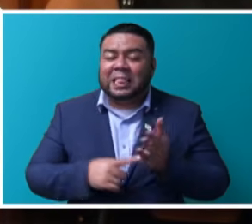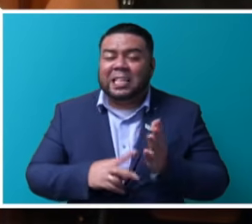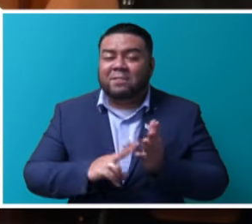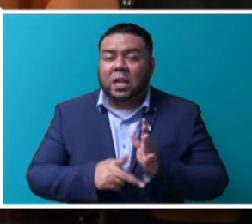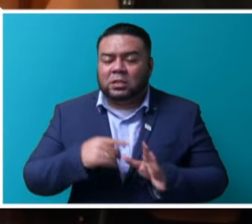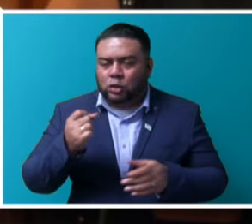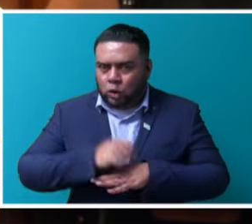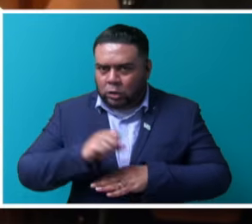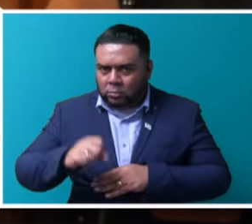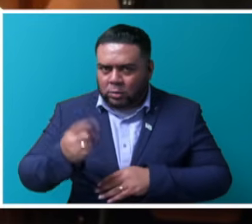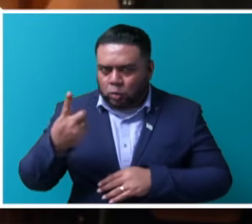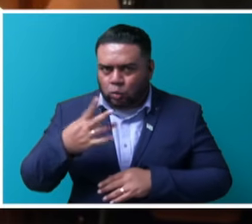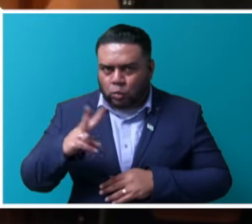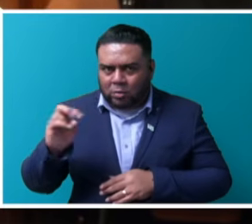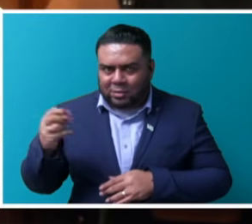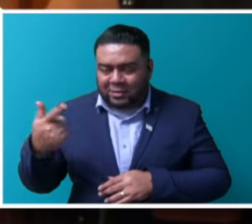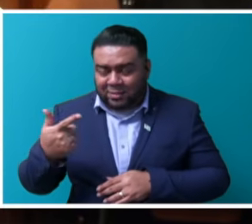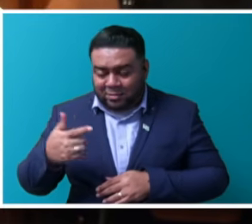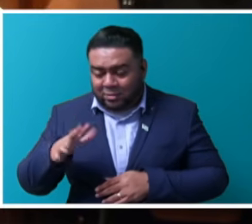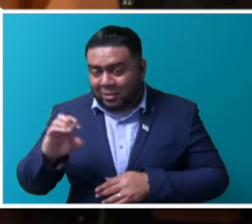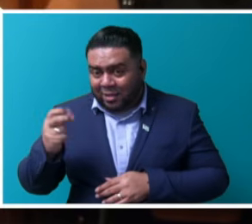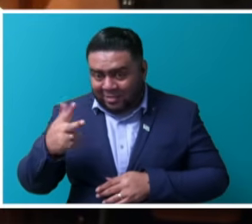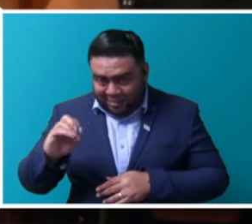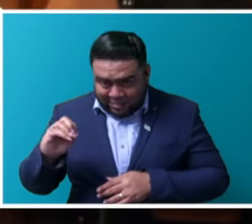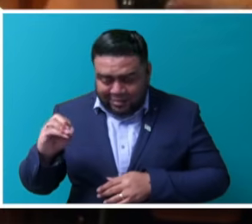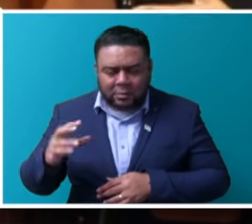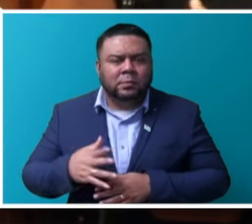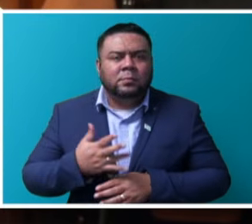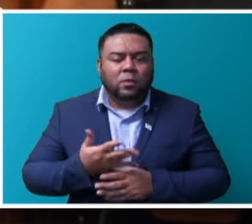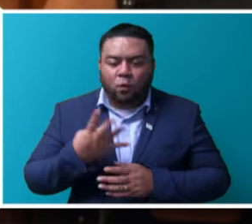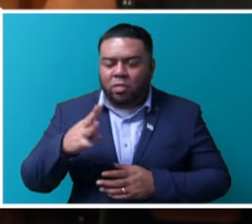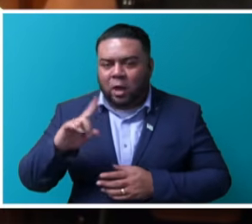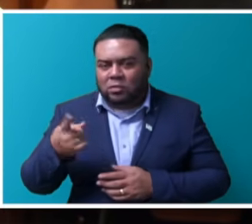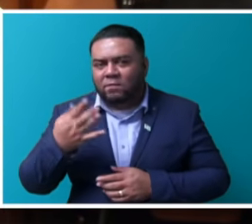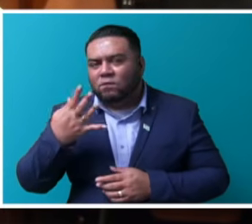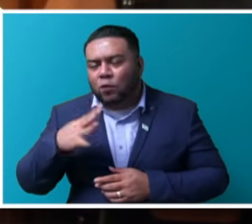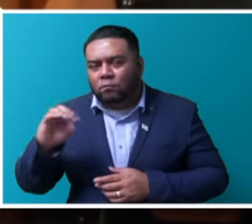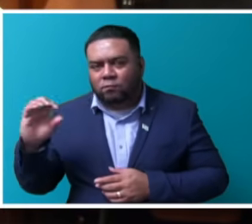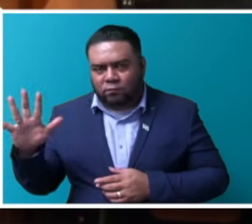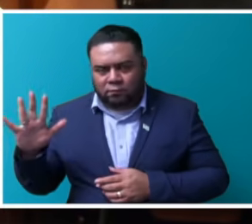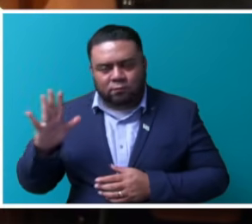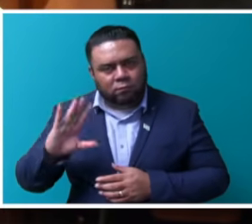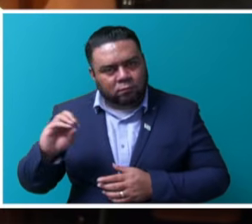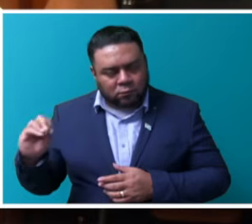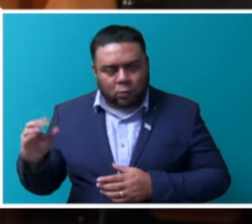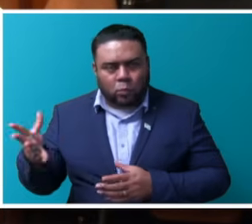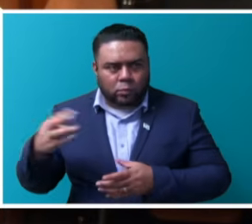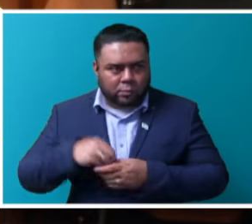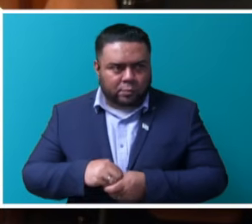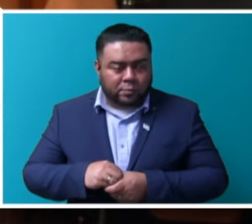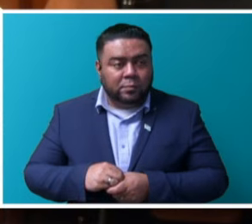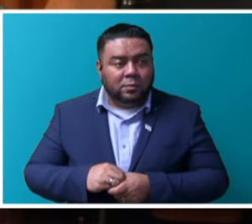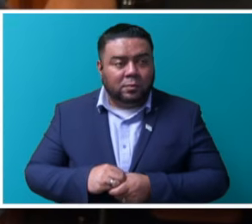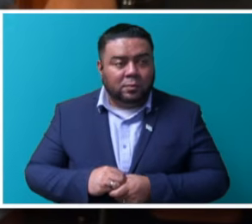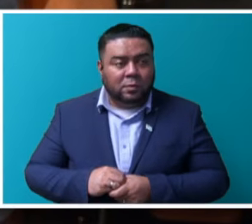is being increased from 2,780 to 4,500. To ensure inclusivity, we are also expanding the TVET